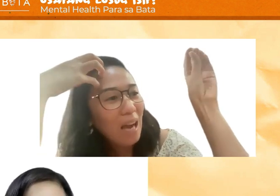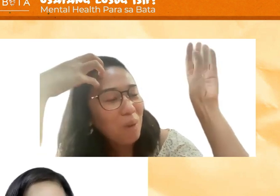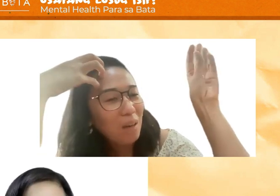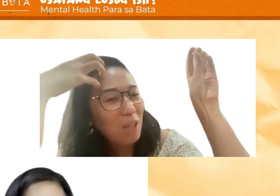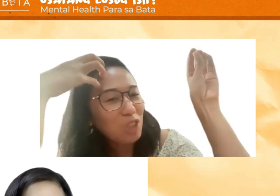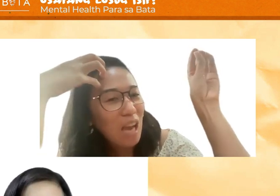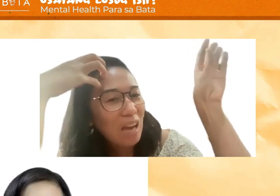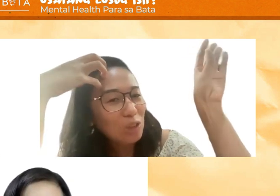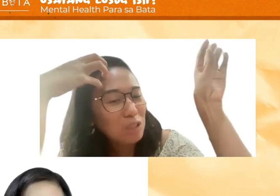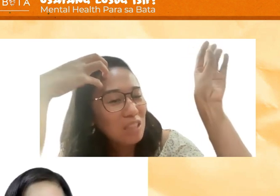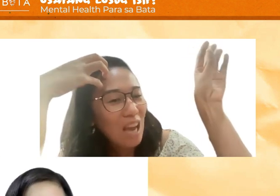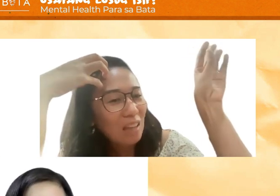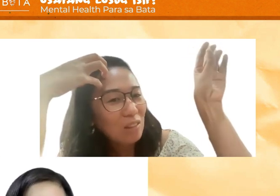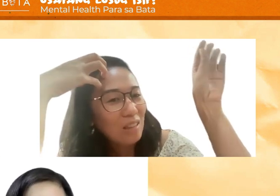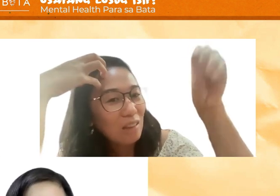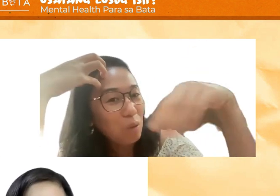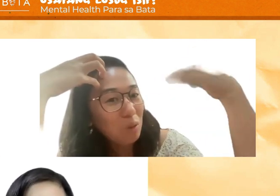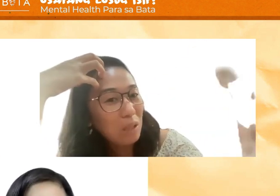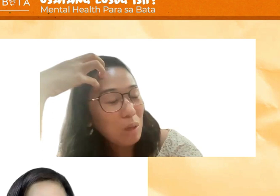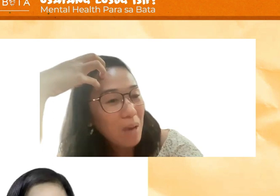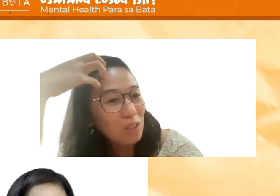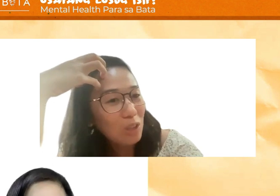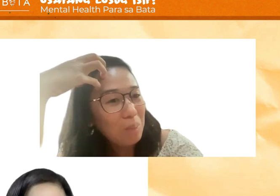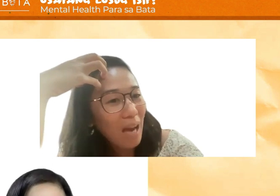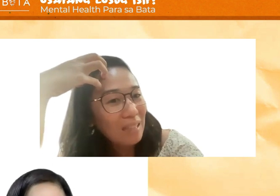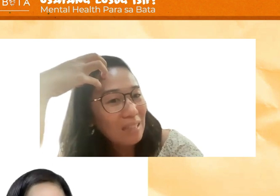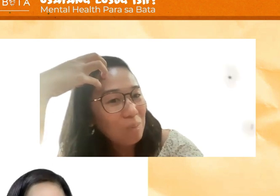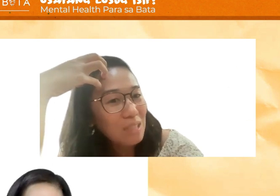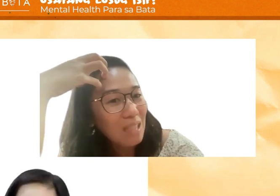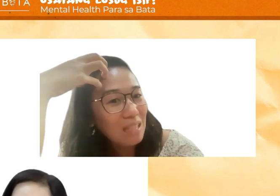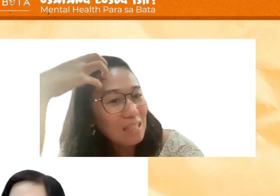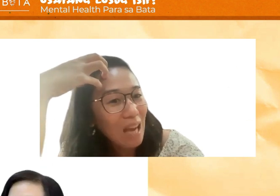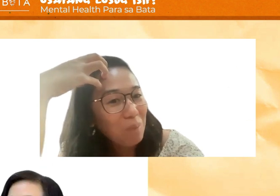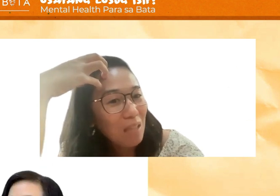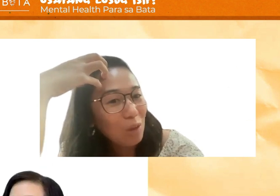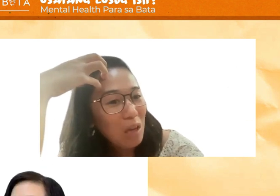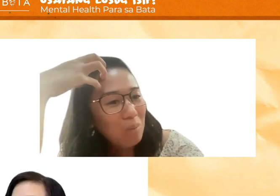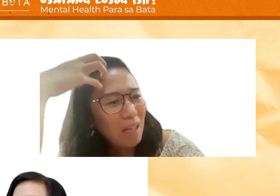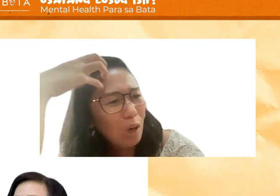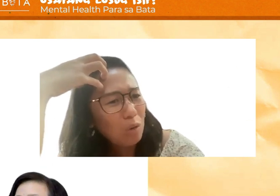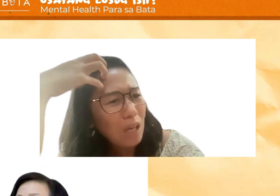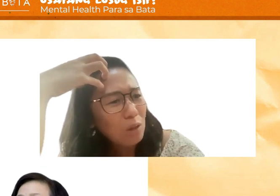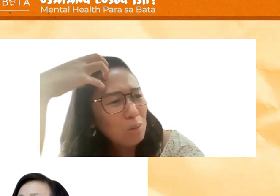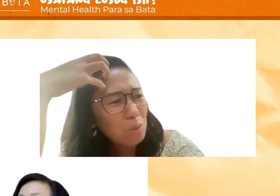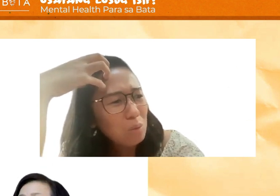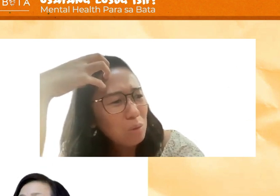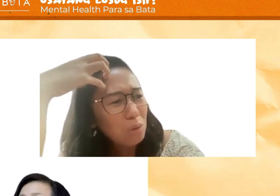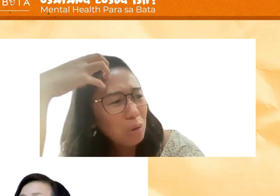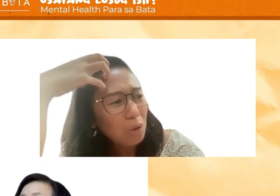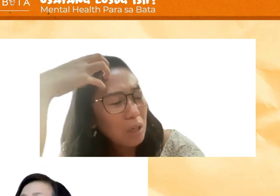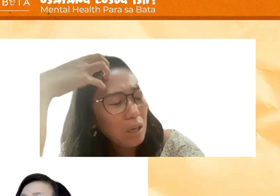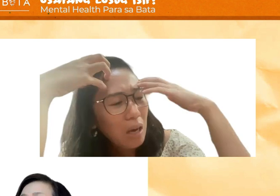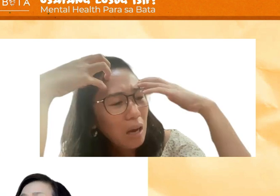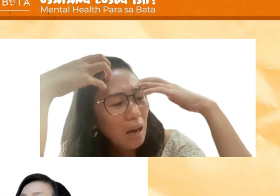na parang medyo na anxious na siya. And like what we mentioned, 'di ba? Kahit hindi pa sila nagsasabi, no, parang low na yung